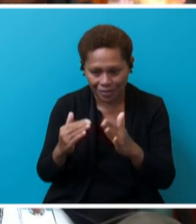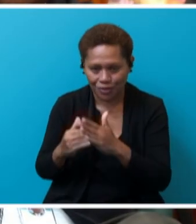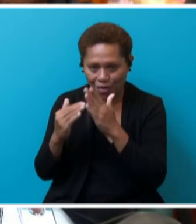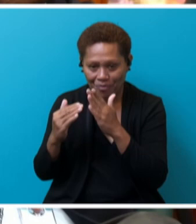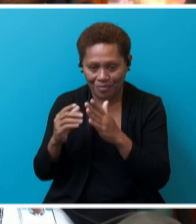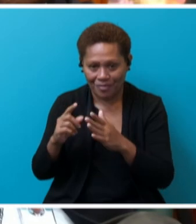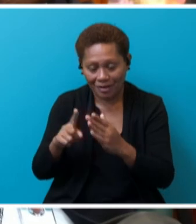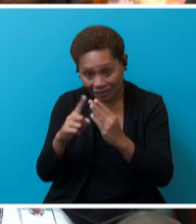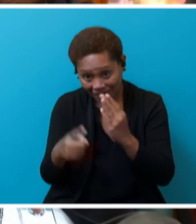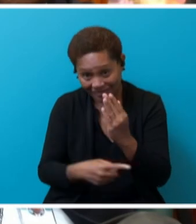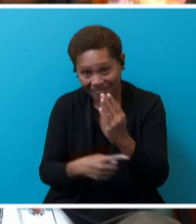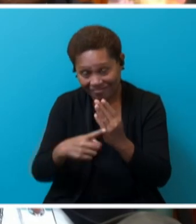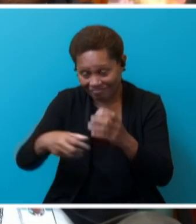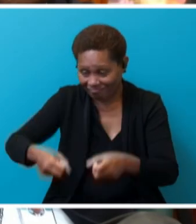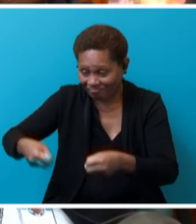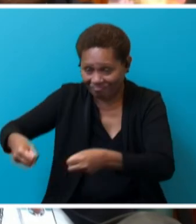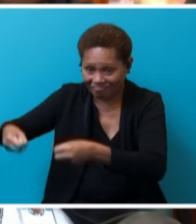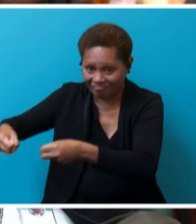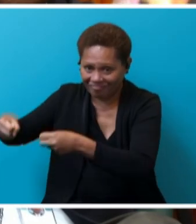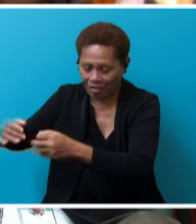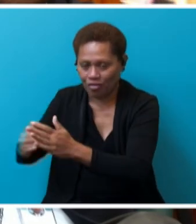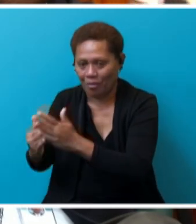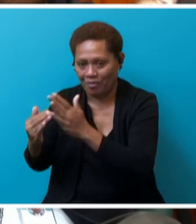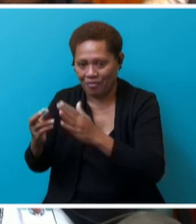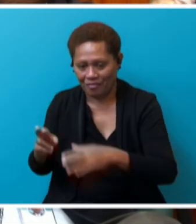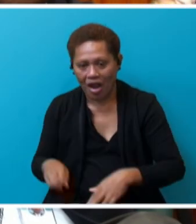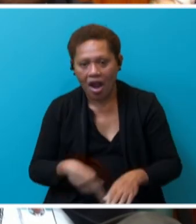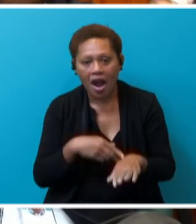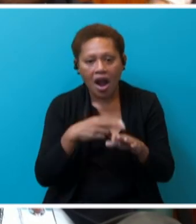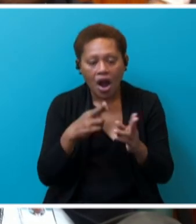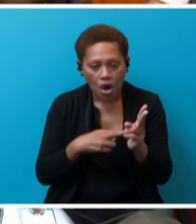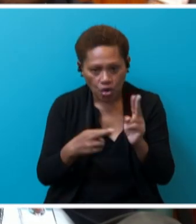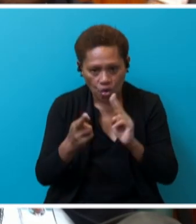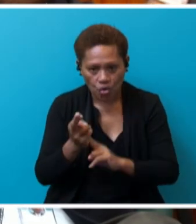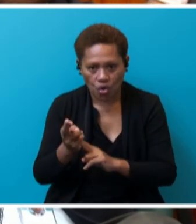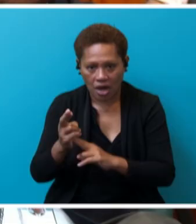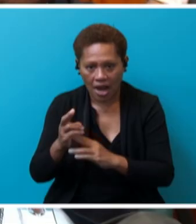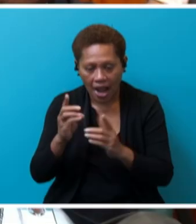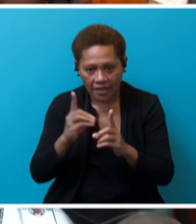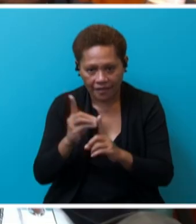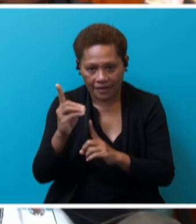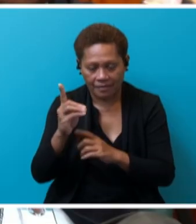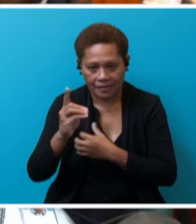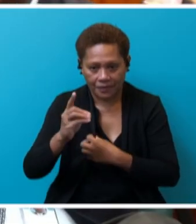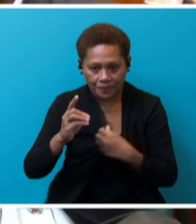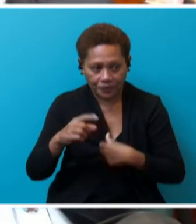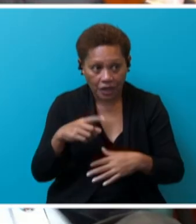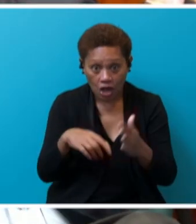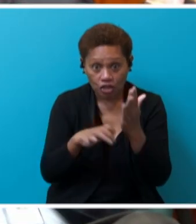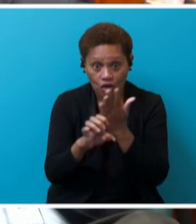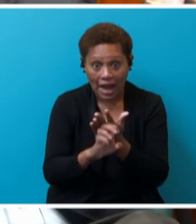doorstep, a milestone in rural development. Mr. Speaker, as of July 2025,